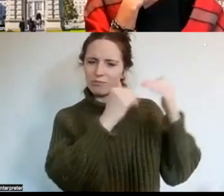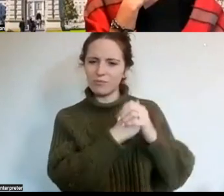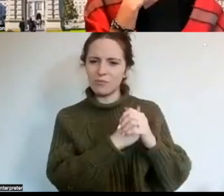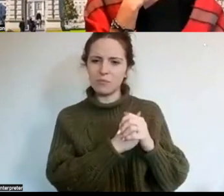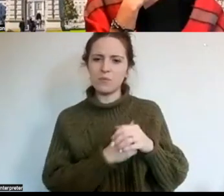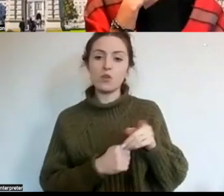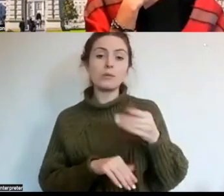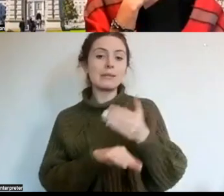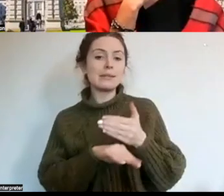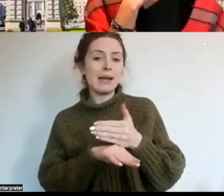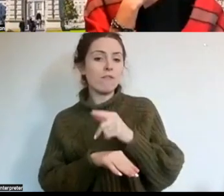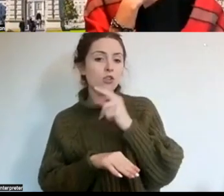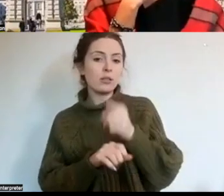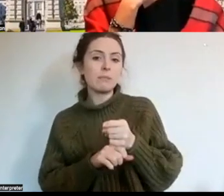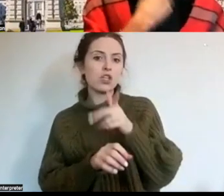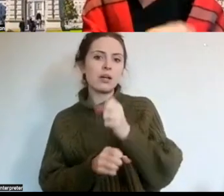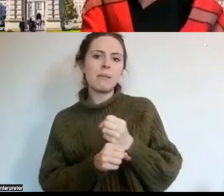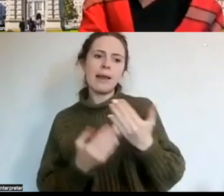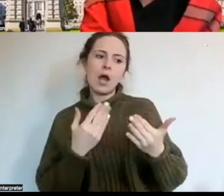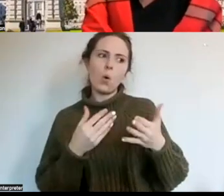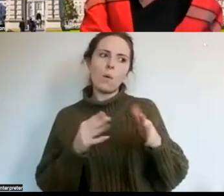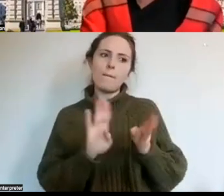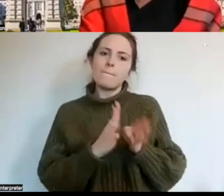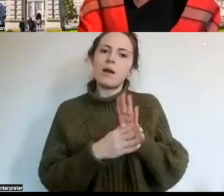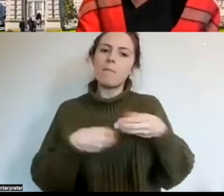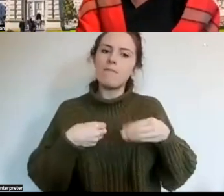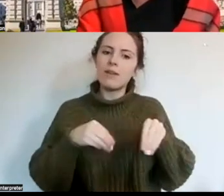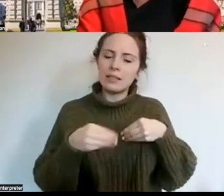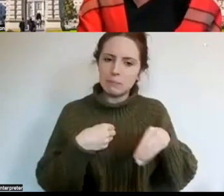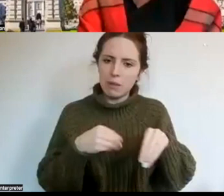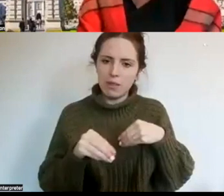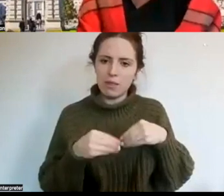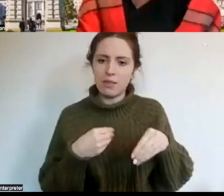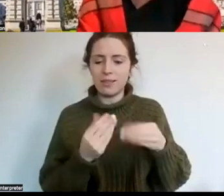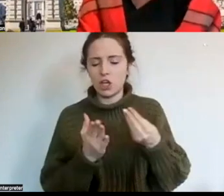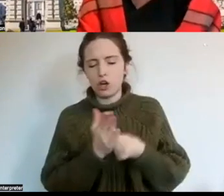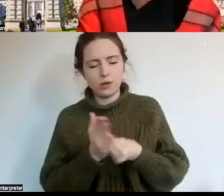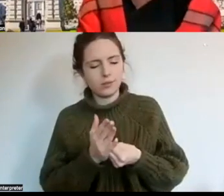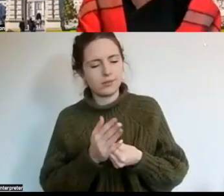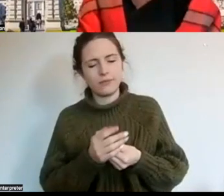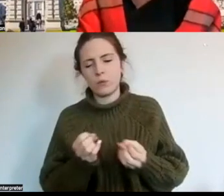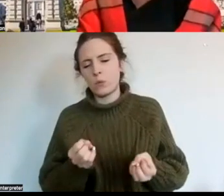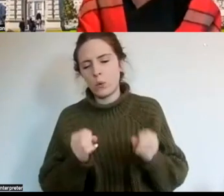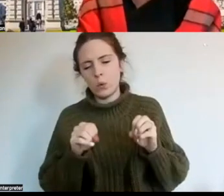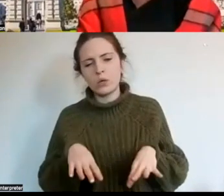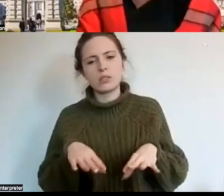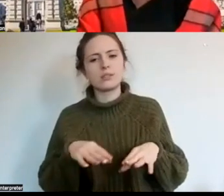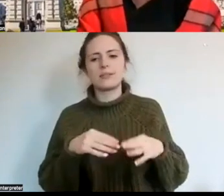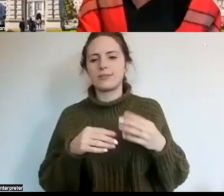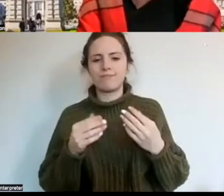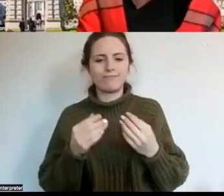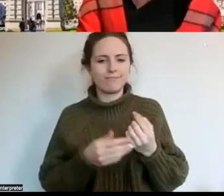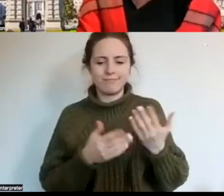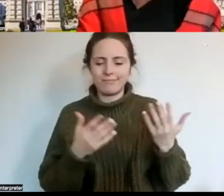talked about how to build in a flexible workforce. And again, the issue of costing came up. They did acknowledge there was no